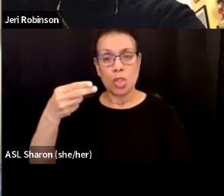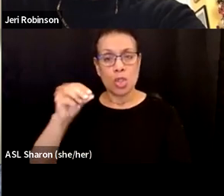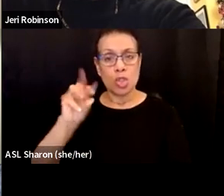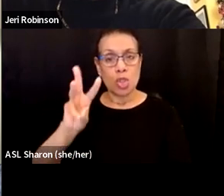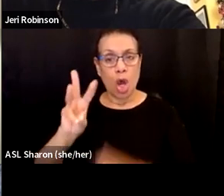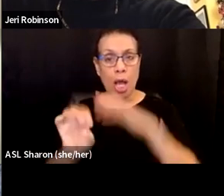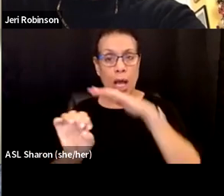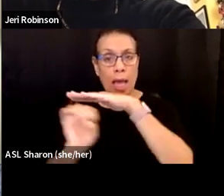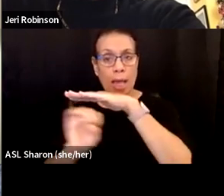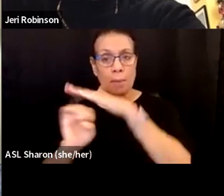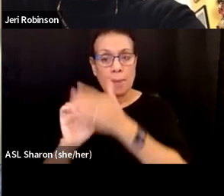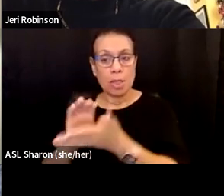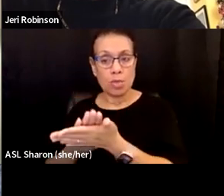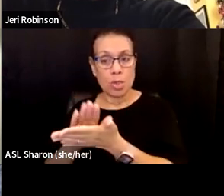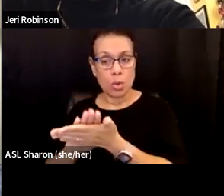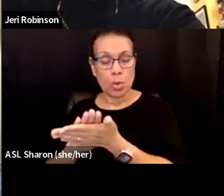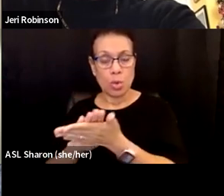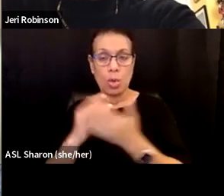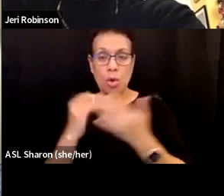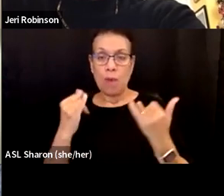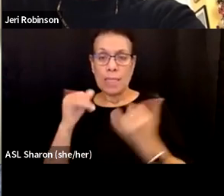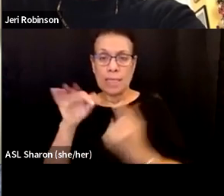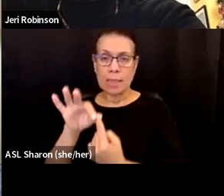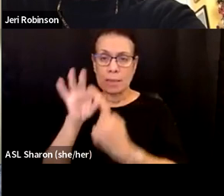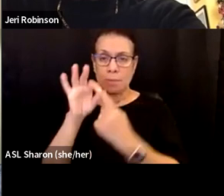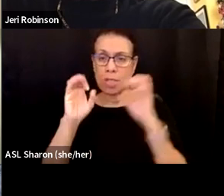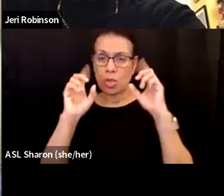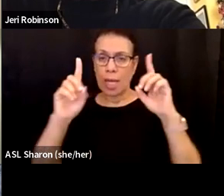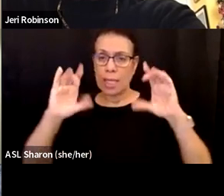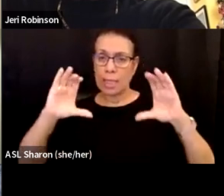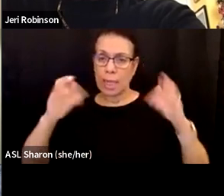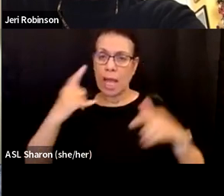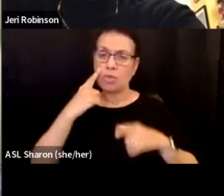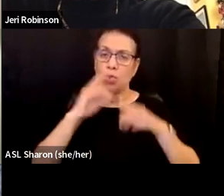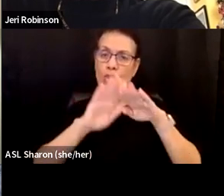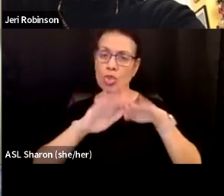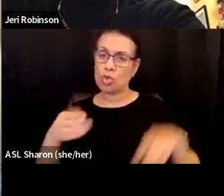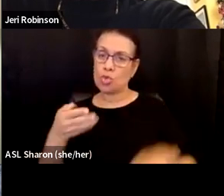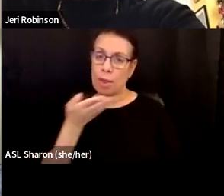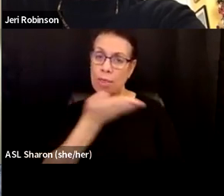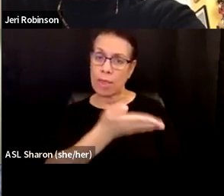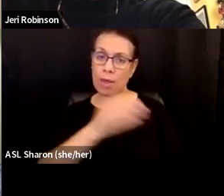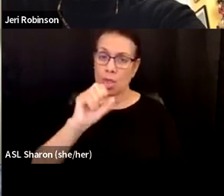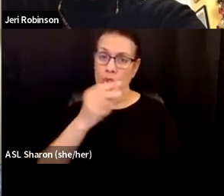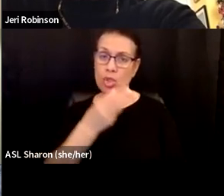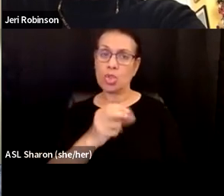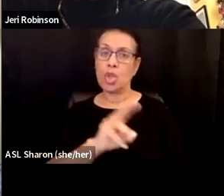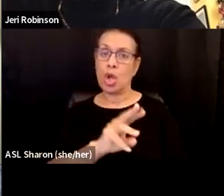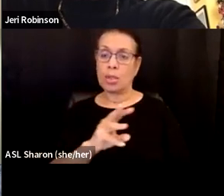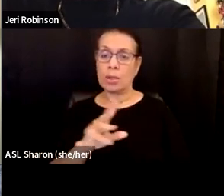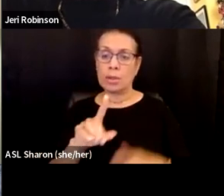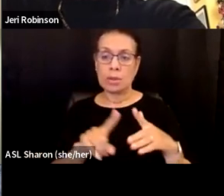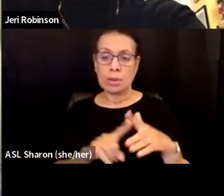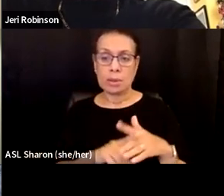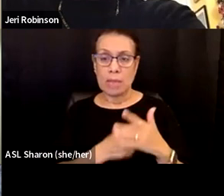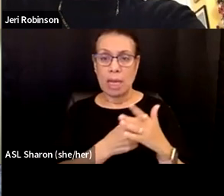school american mass currently special education class for children at the shaw starts at gay zero and